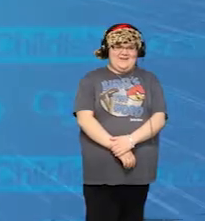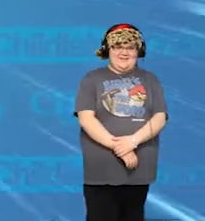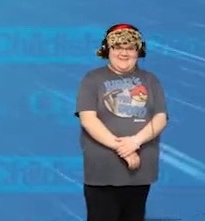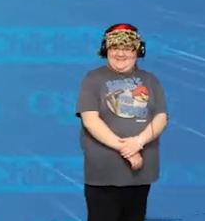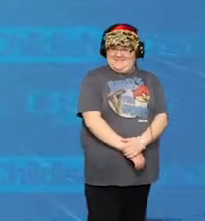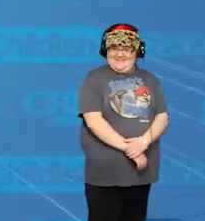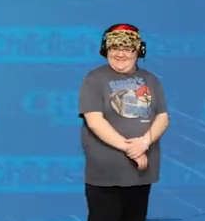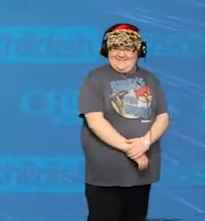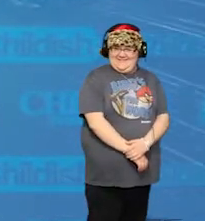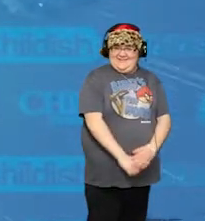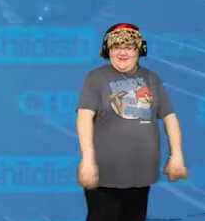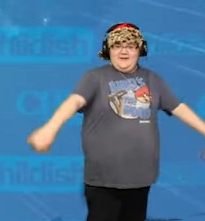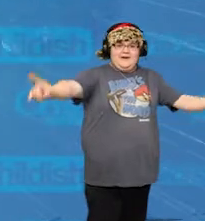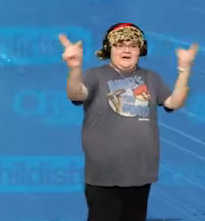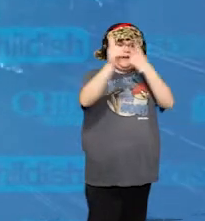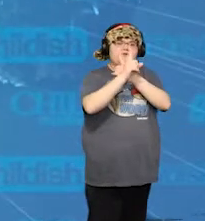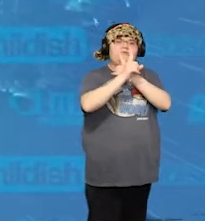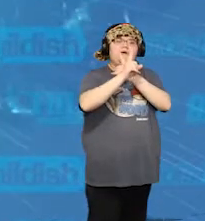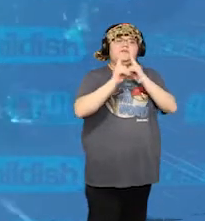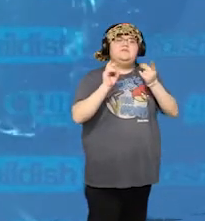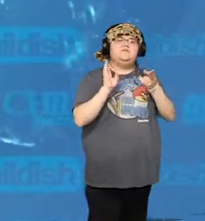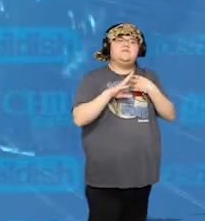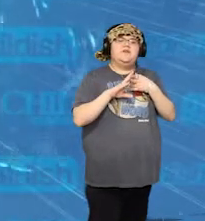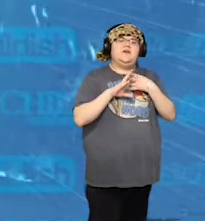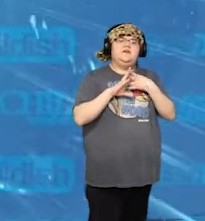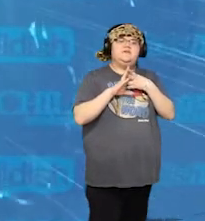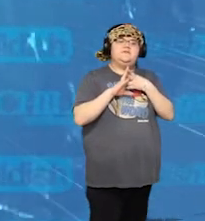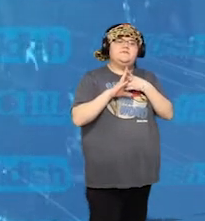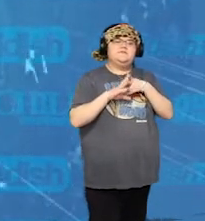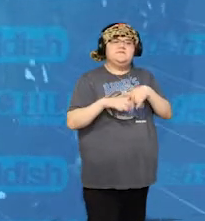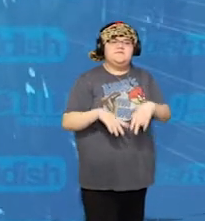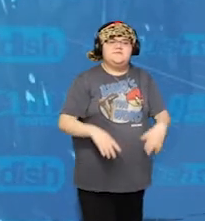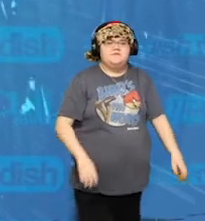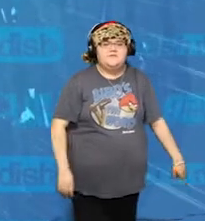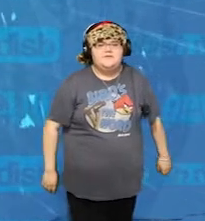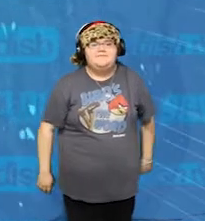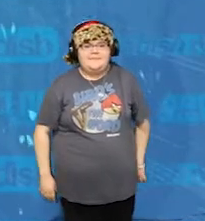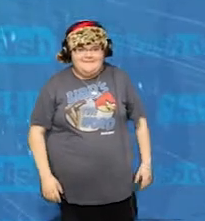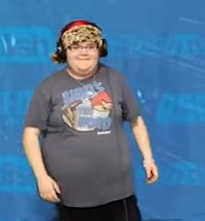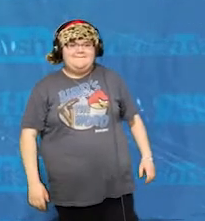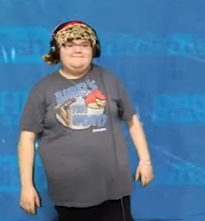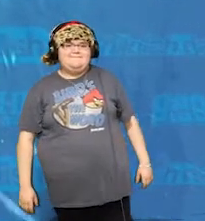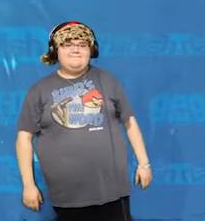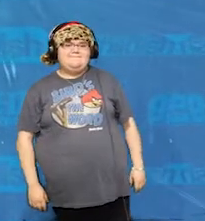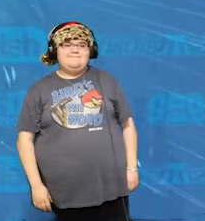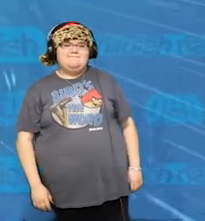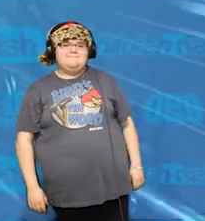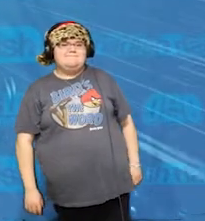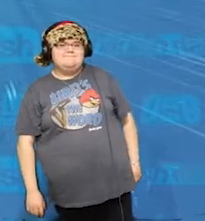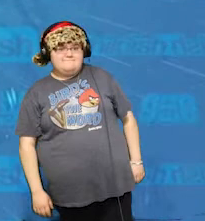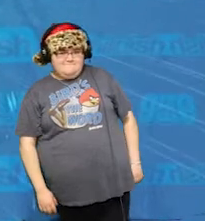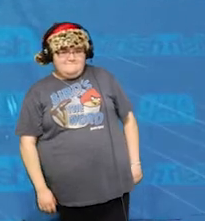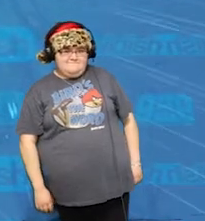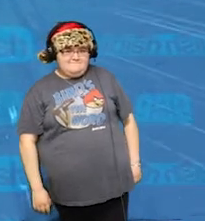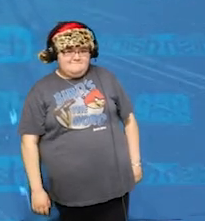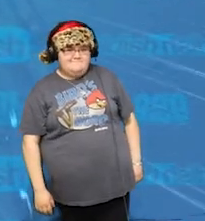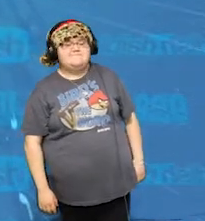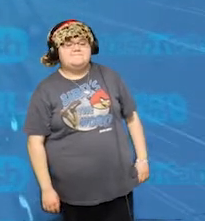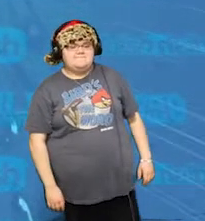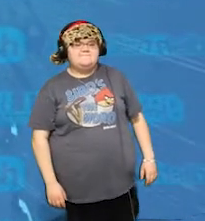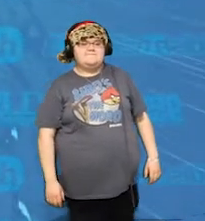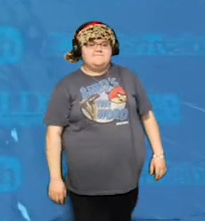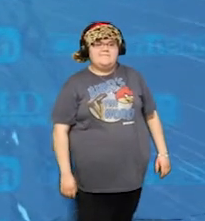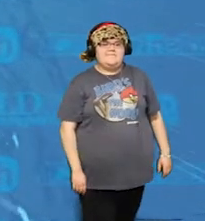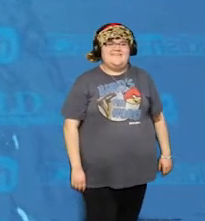All right. This is the shopping list for round one. Four bags of flour, two tins of dog food, one celebrations, one pot noodle, one ketchup, three bottles of